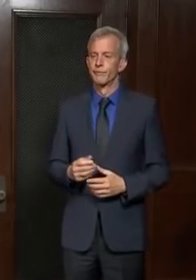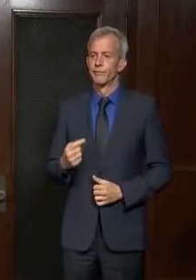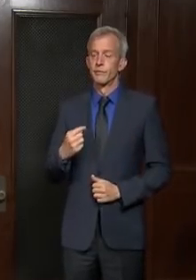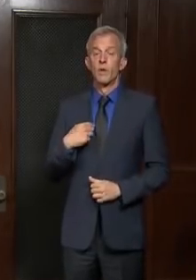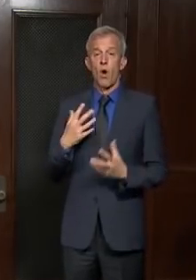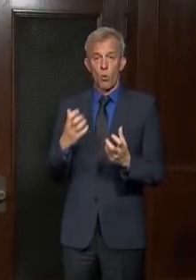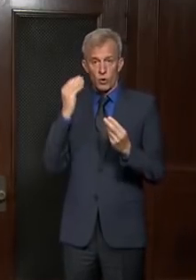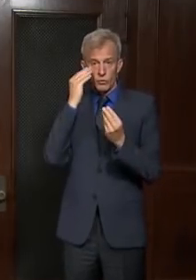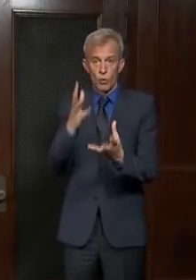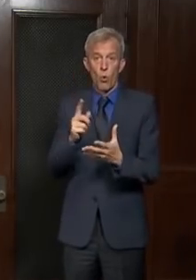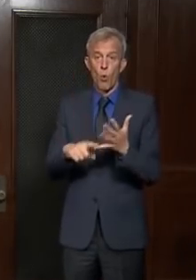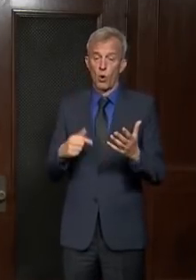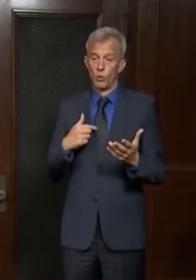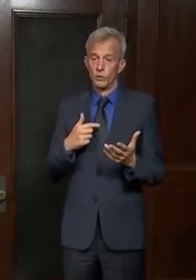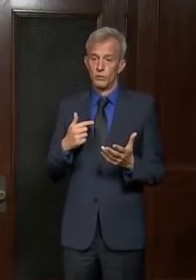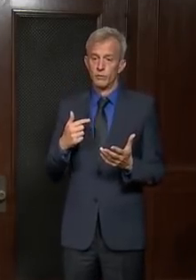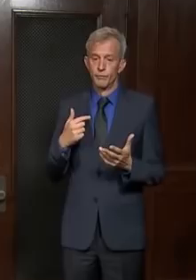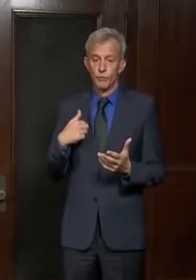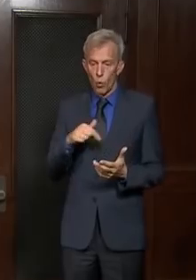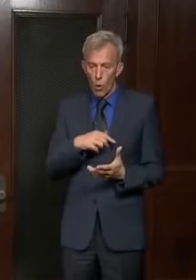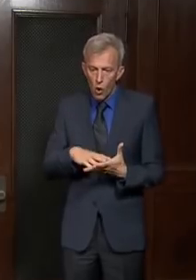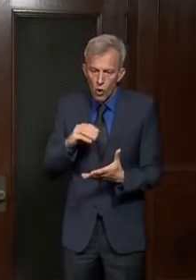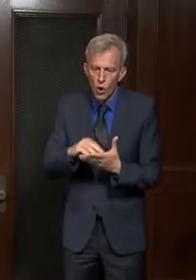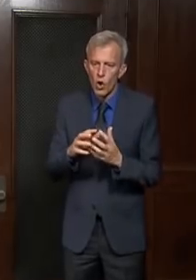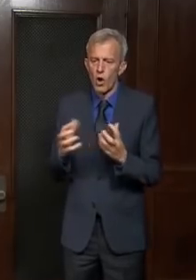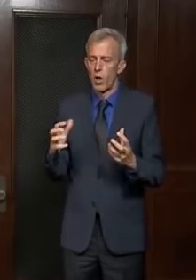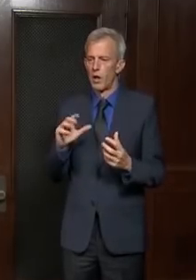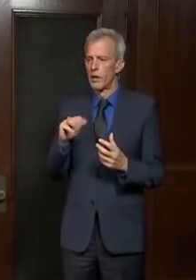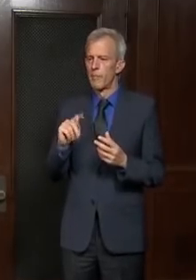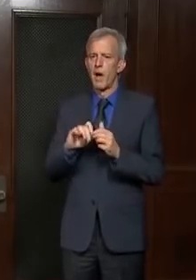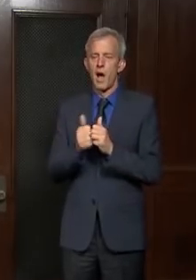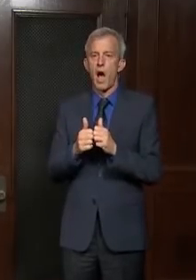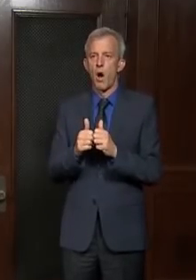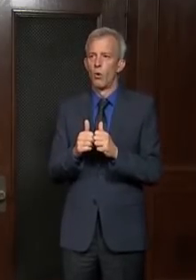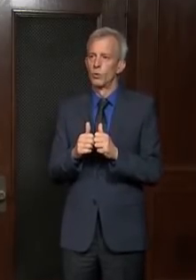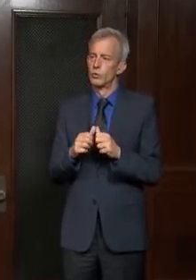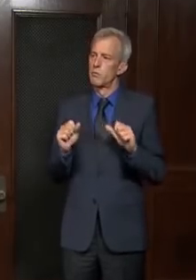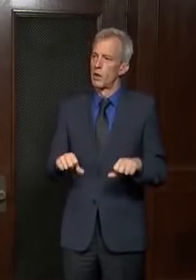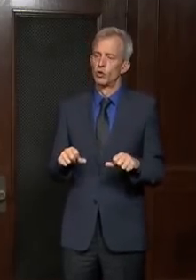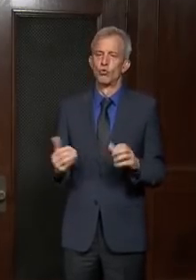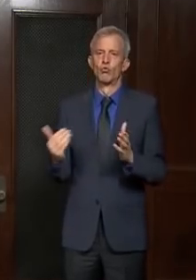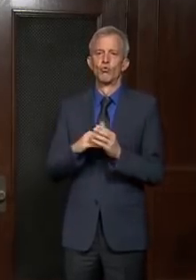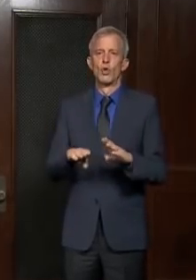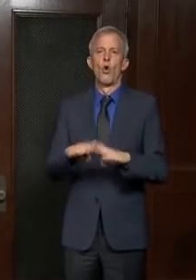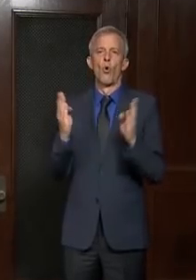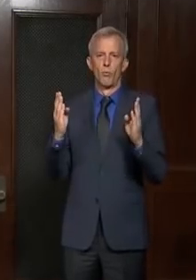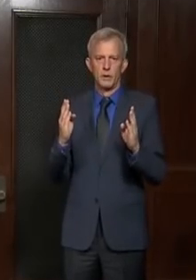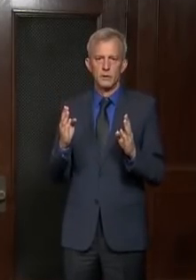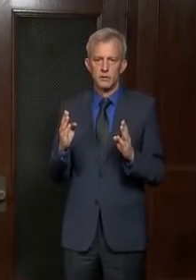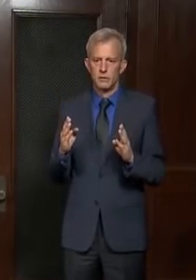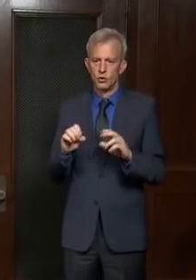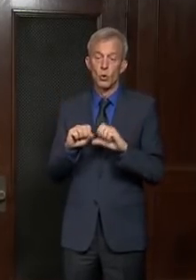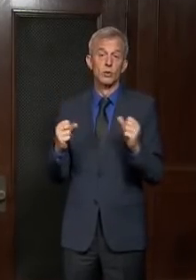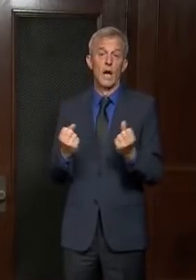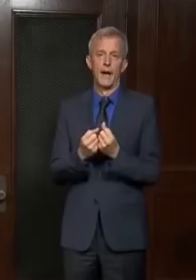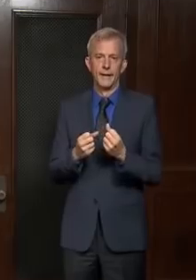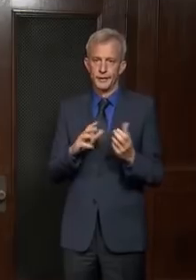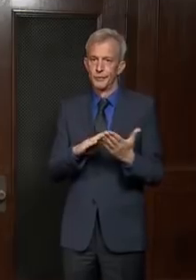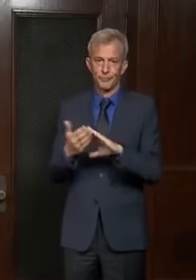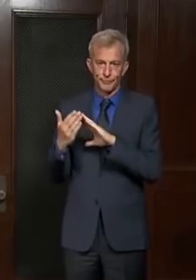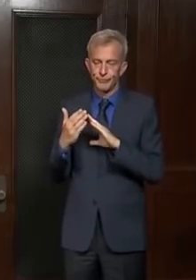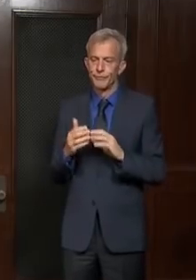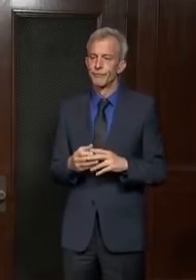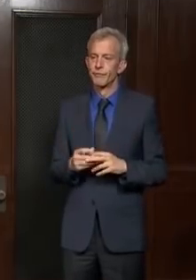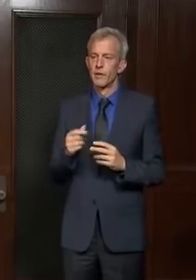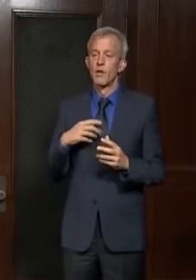this virus, we're learning a lot about how to potentially reopen society, there is still a lot that we do know. And that's what I